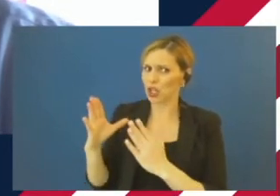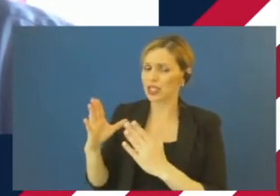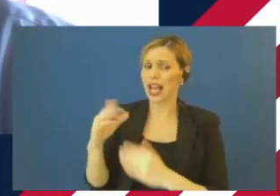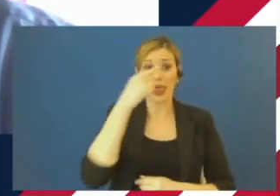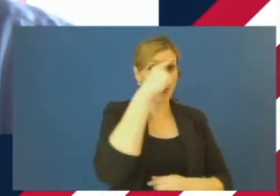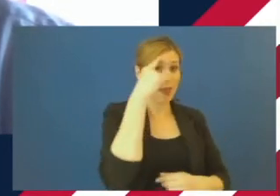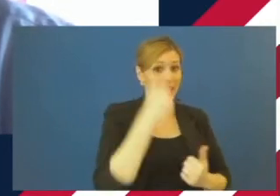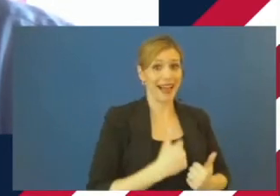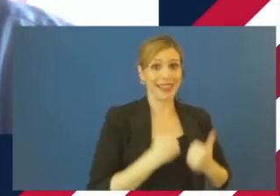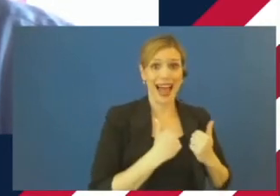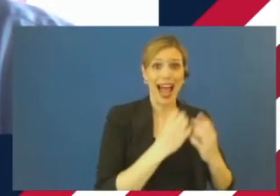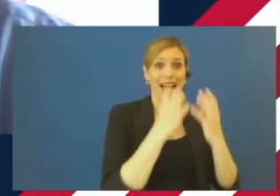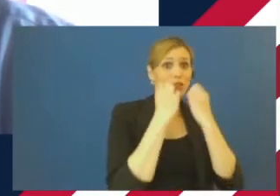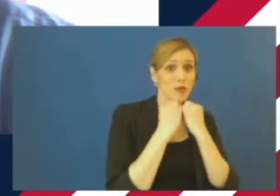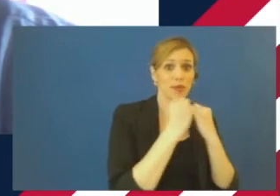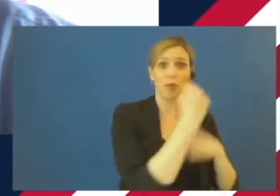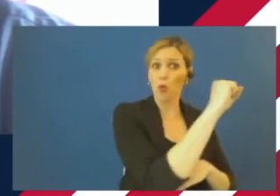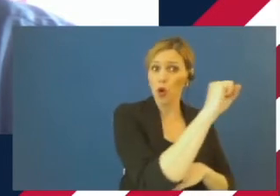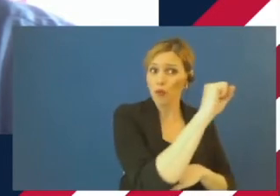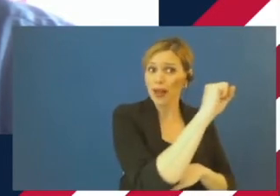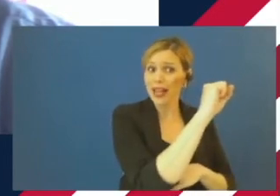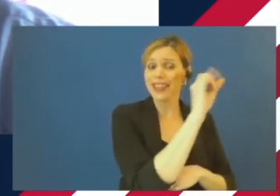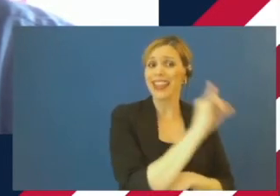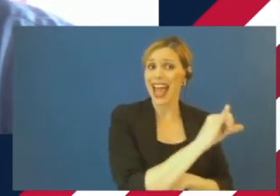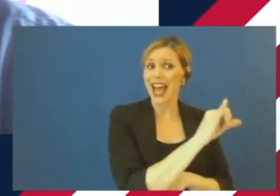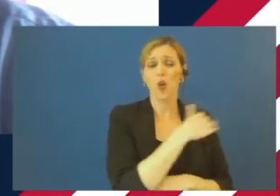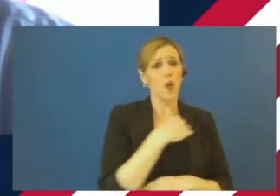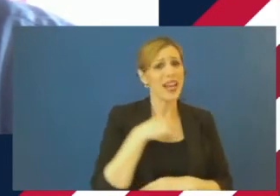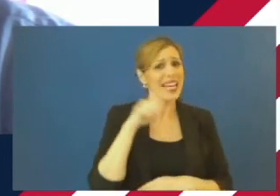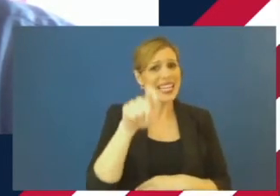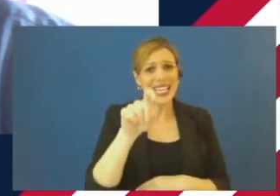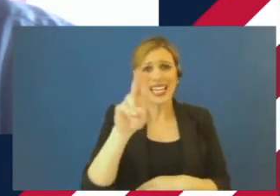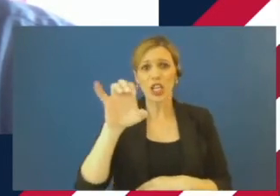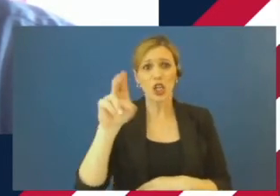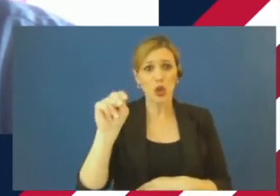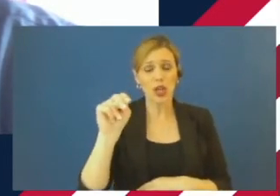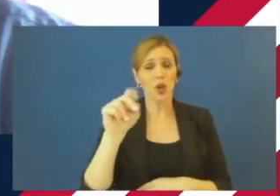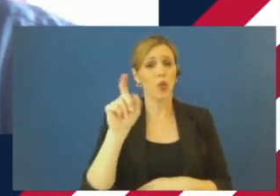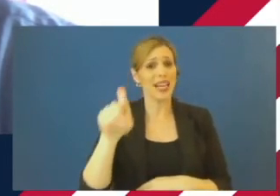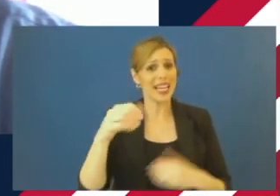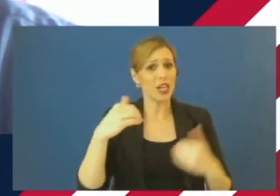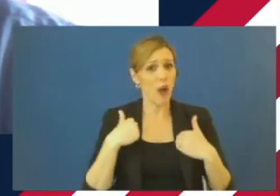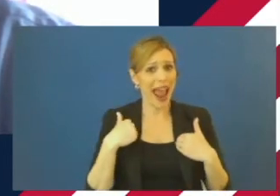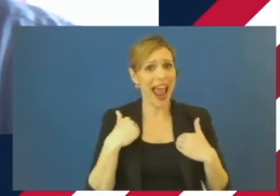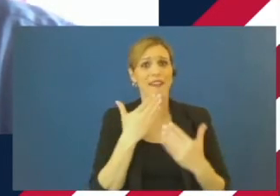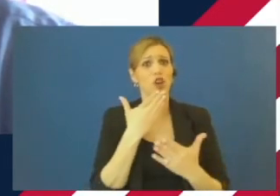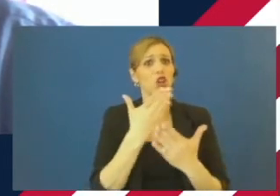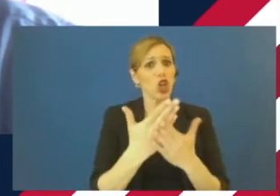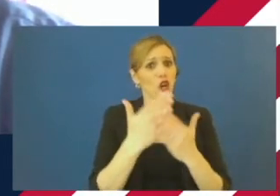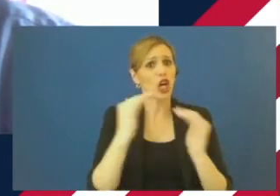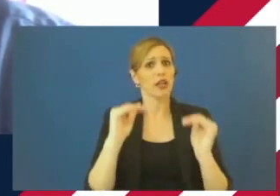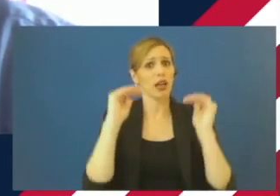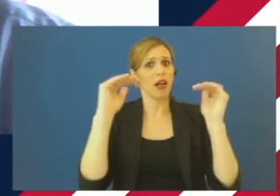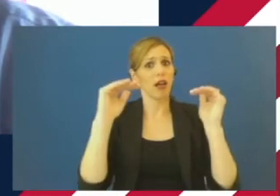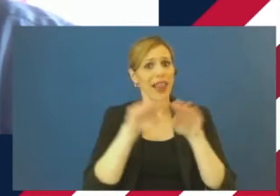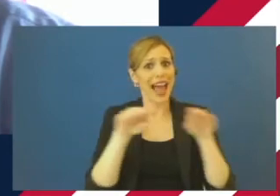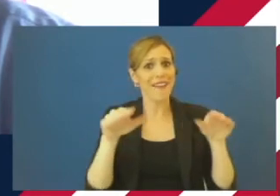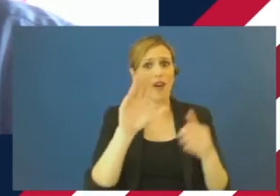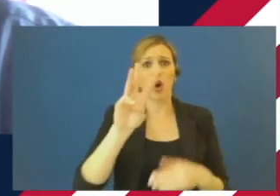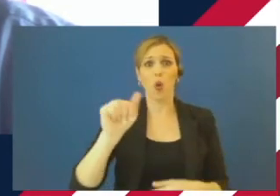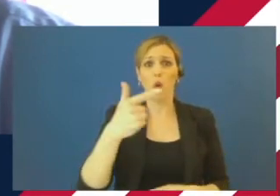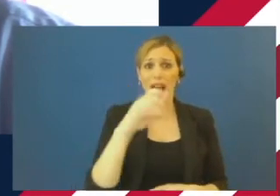union so that we can not only win higher wages, but win protective equipment, paid sick leave, health care, and an end